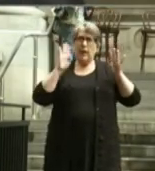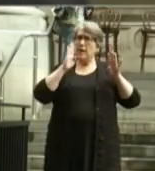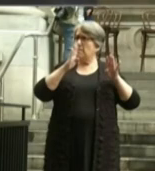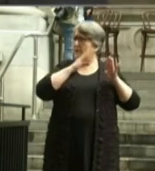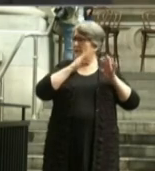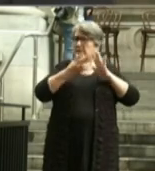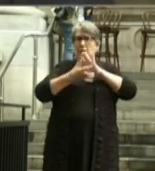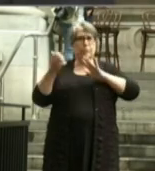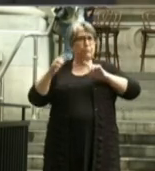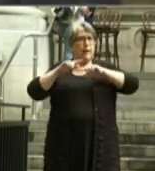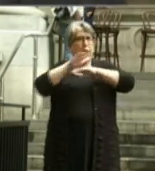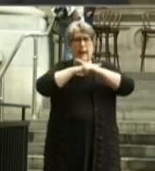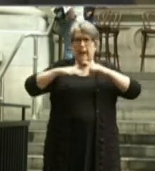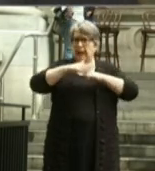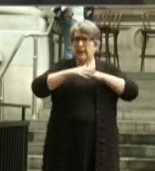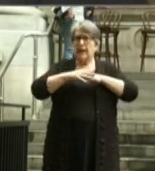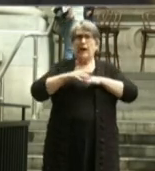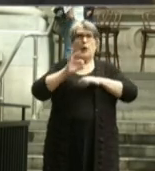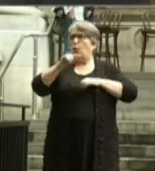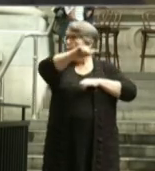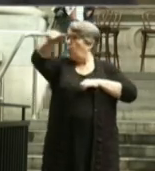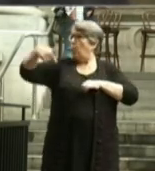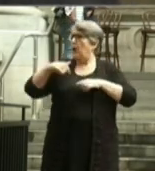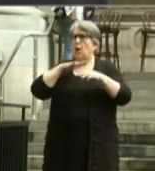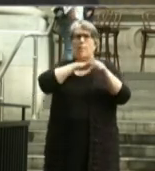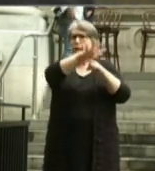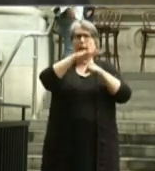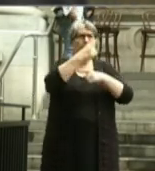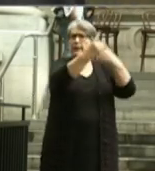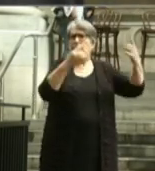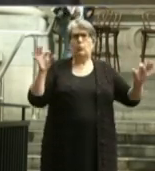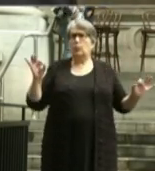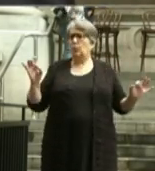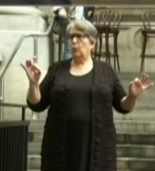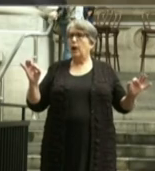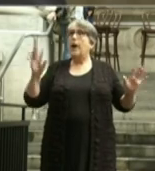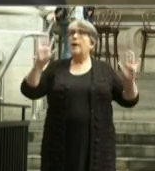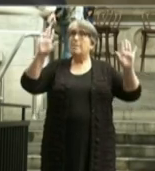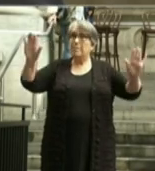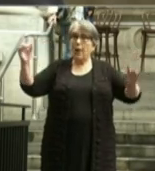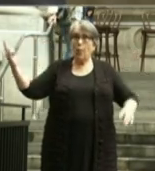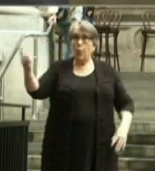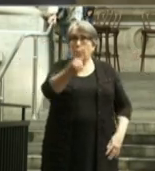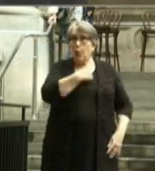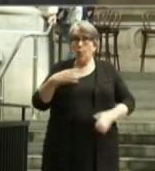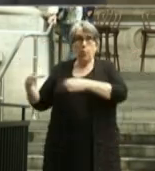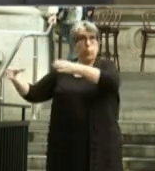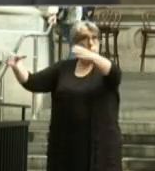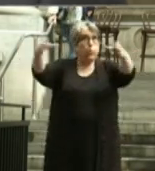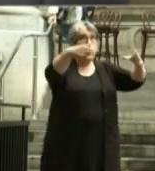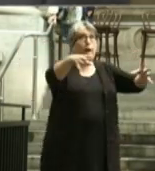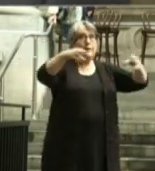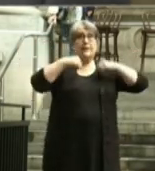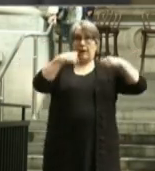disadvantage cannot be laid at the feet of any of us as individuals. We must all collectively